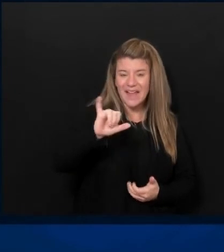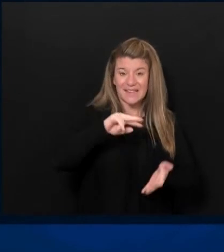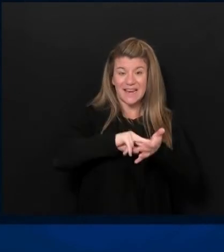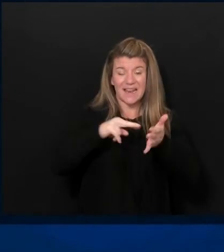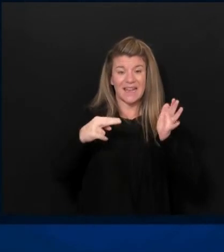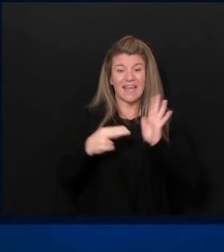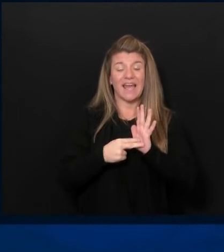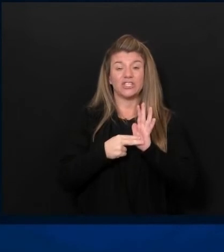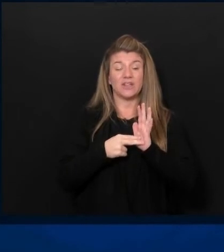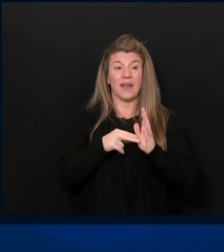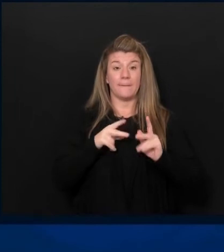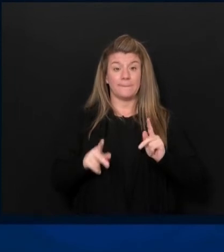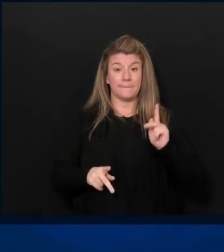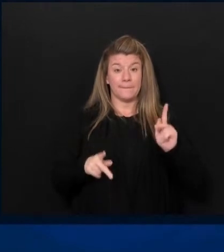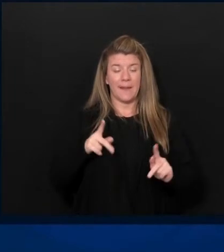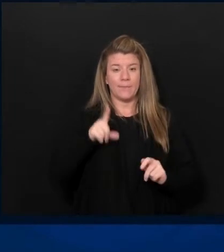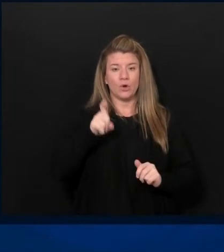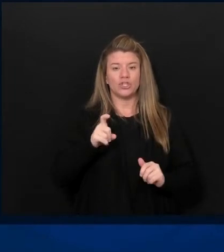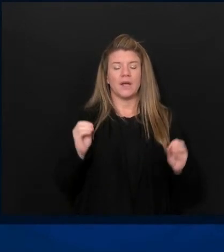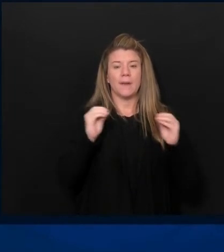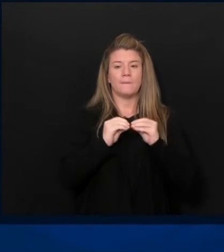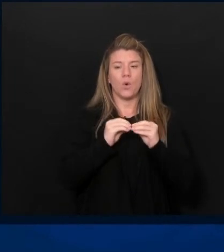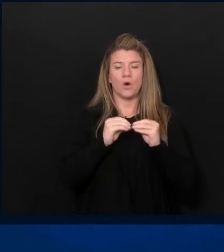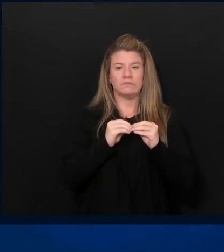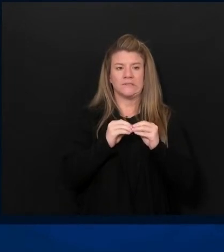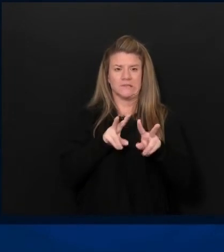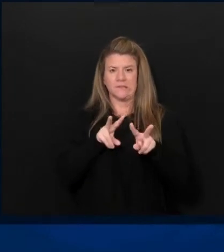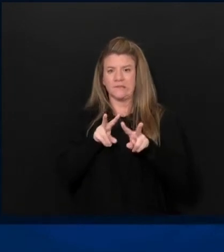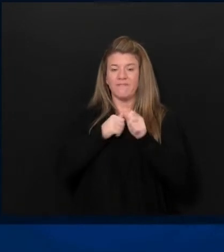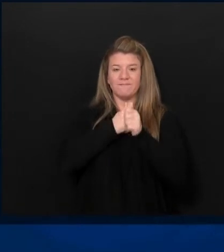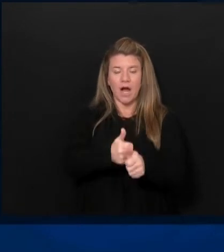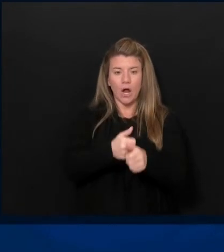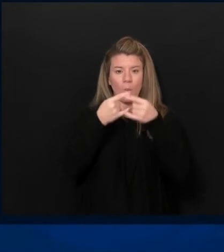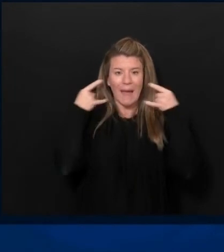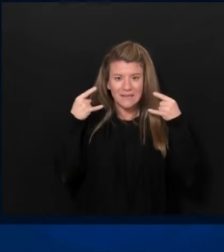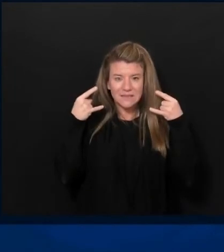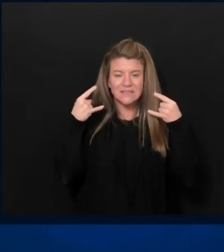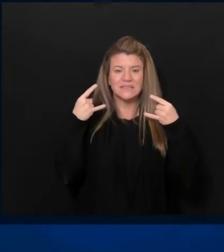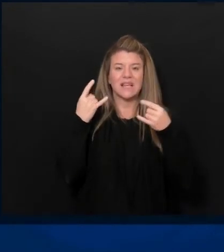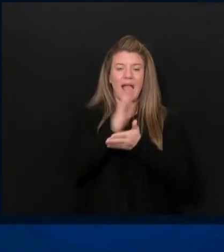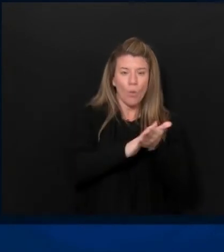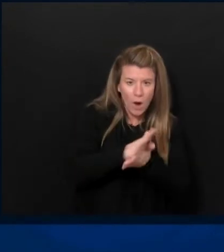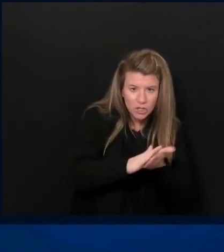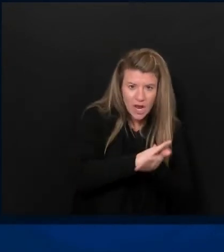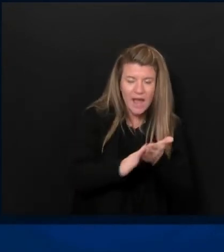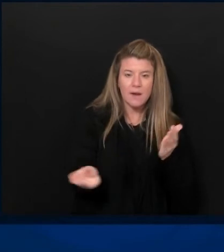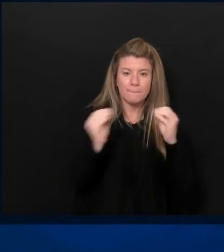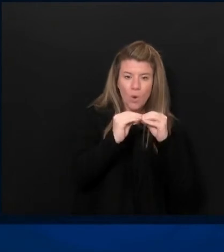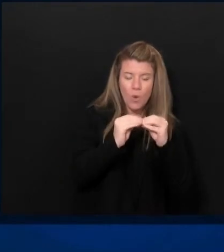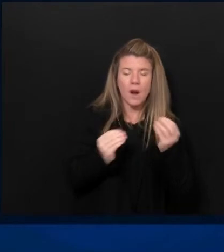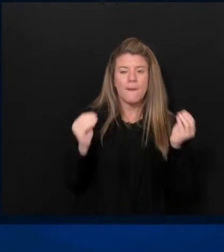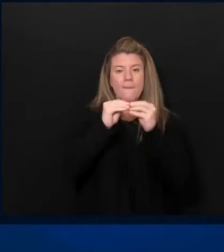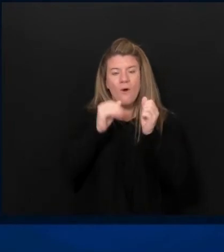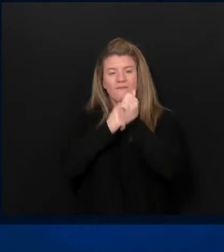individuals should be more diligent in wearing masks, more diligent in hand washing, and more